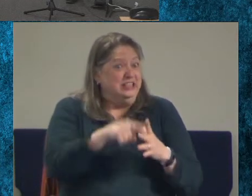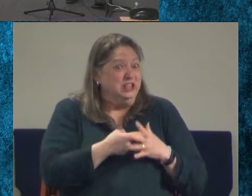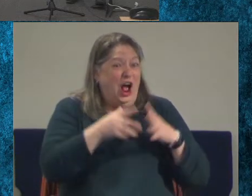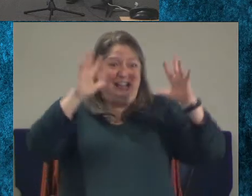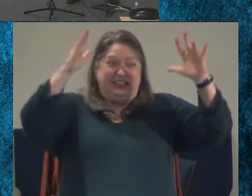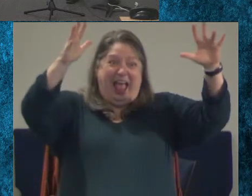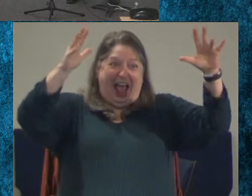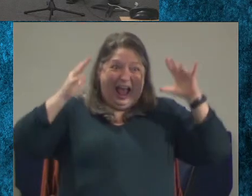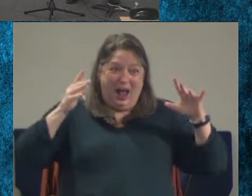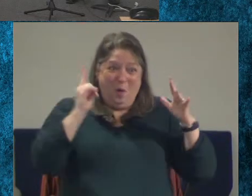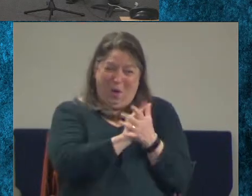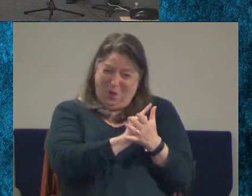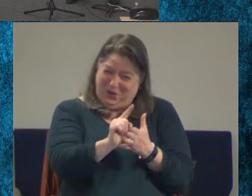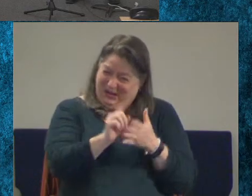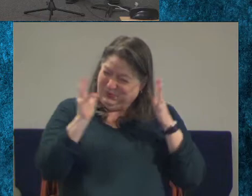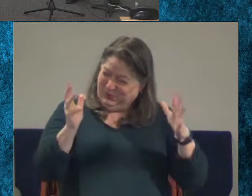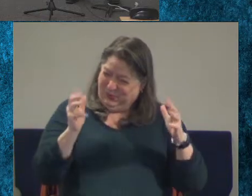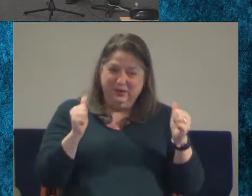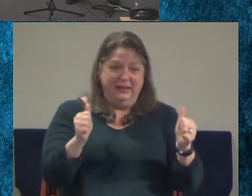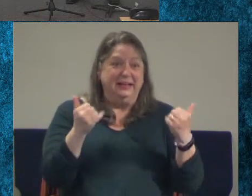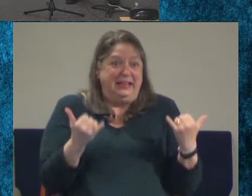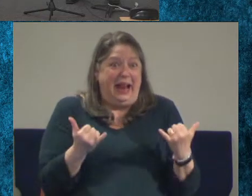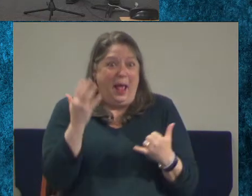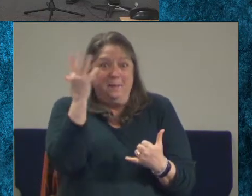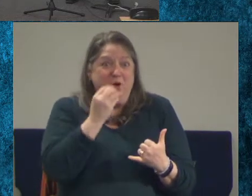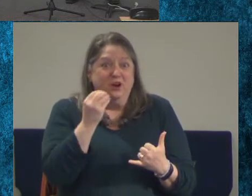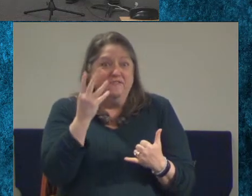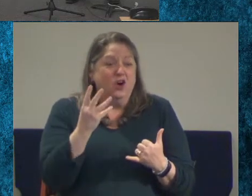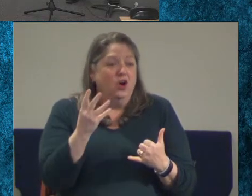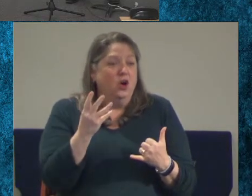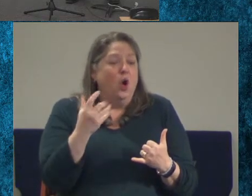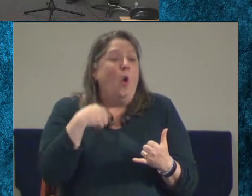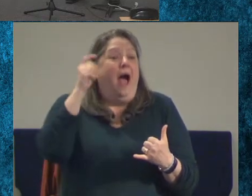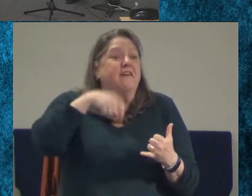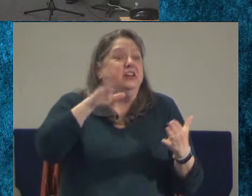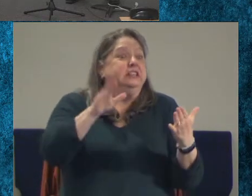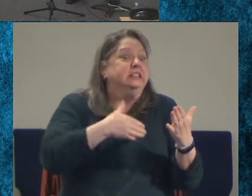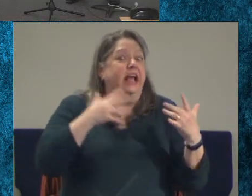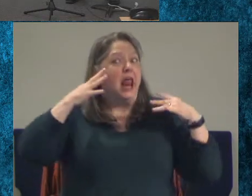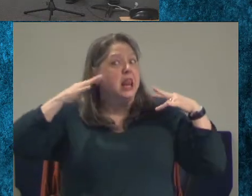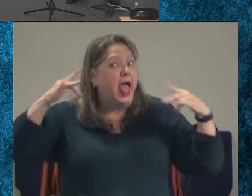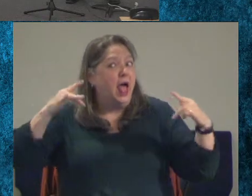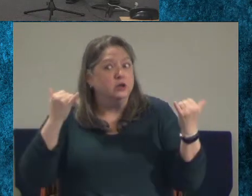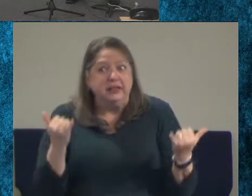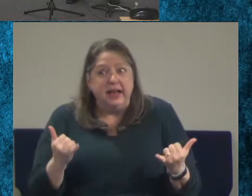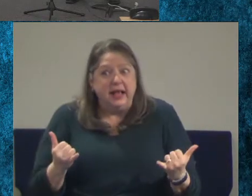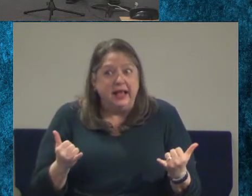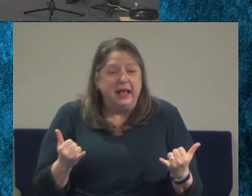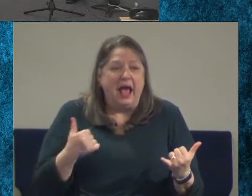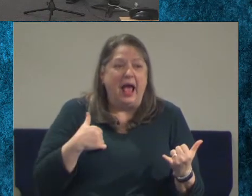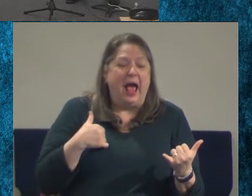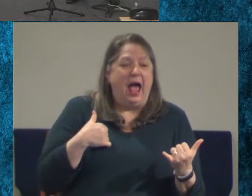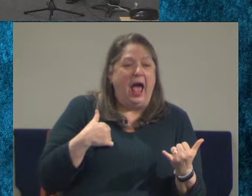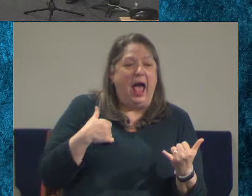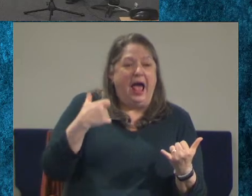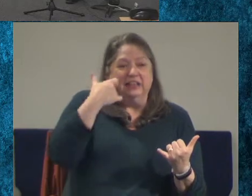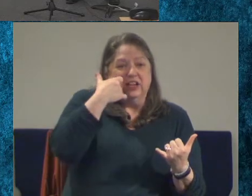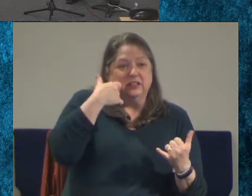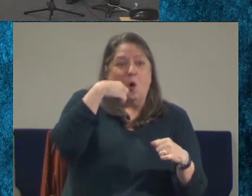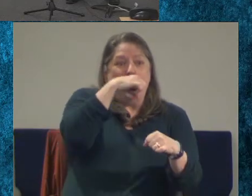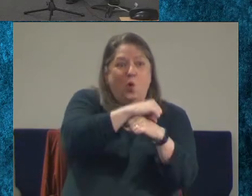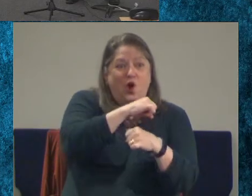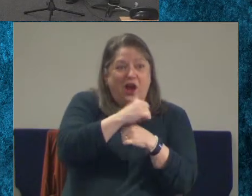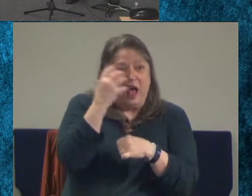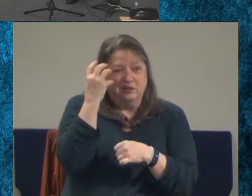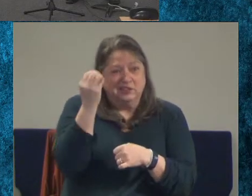thing. So the day is beautiful. You'll need to sing loudly today. I spent the last 2 days working outside and